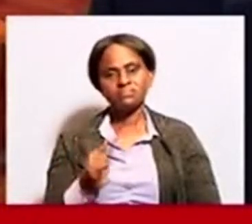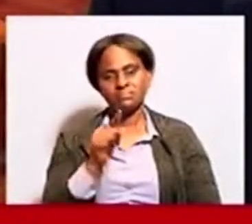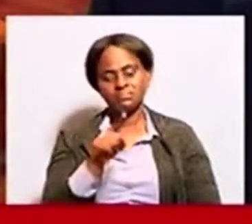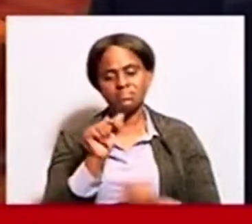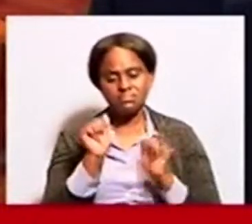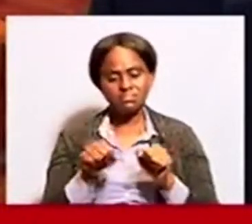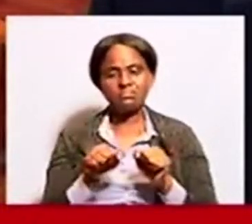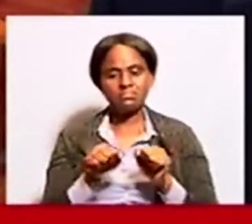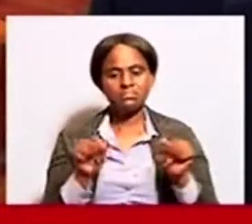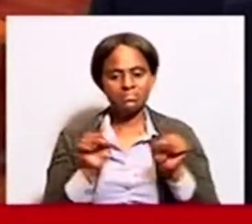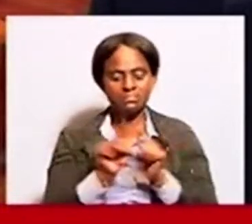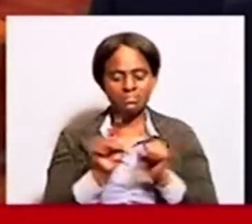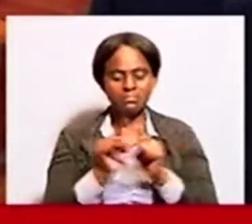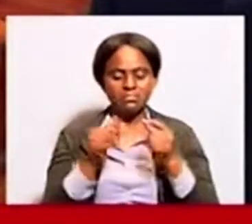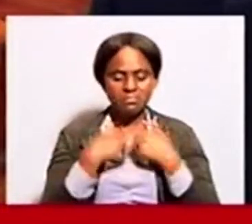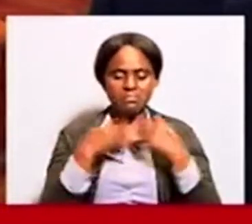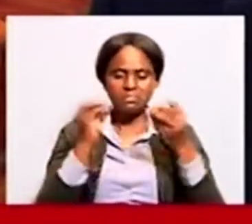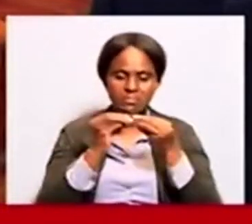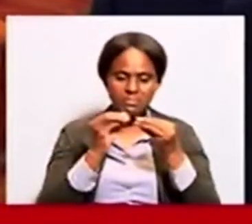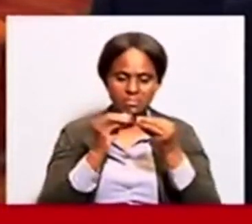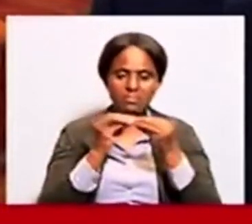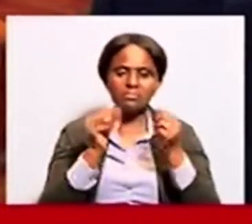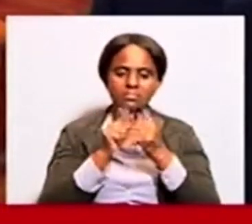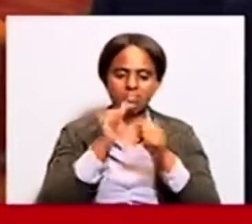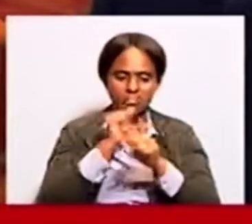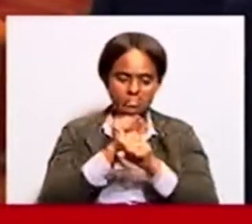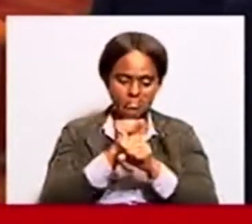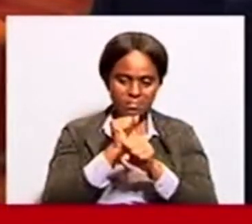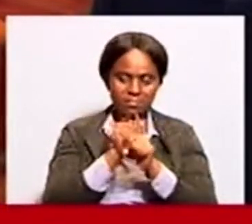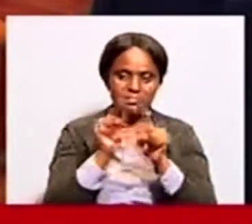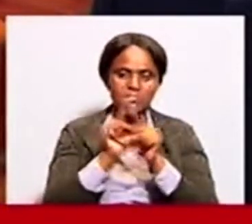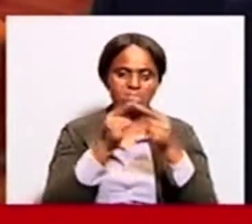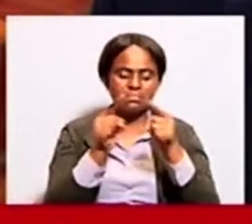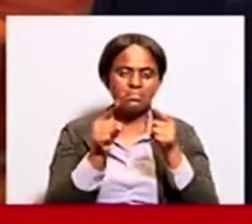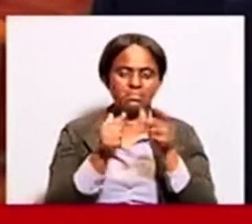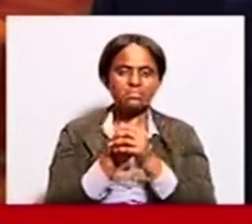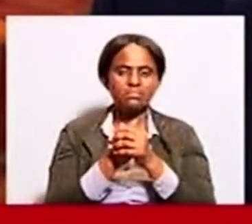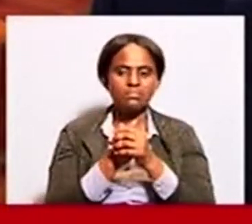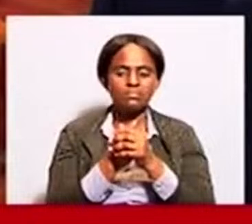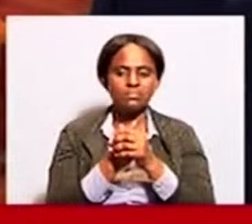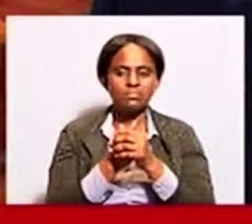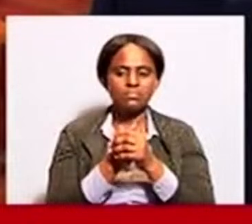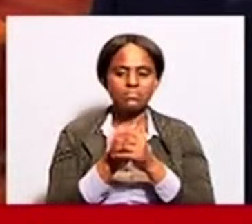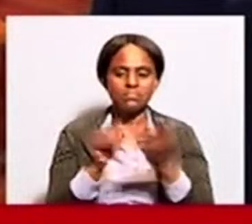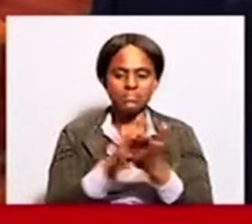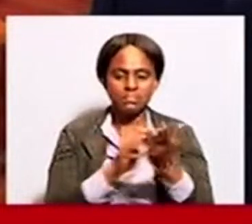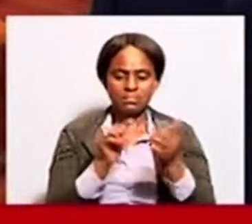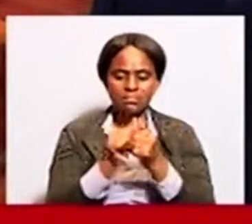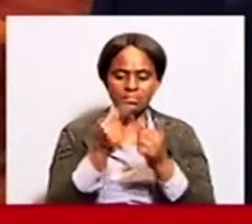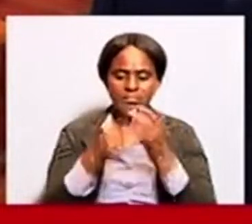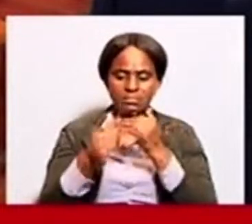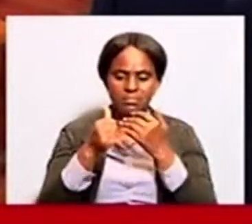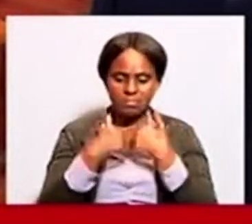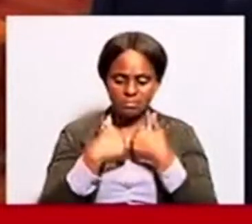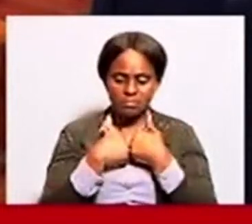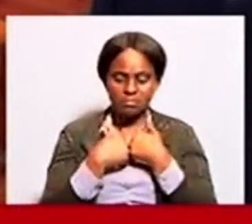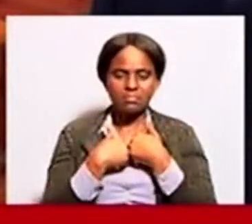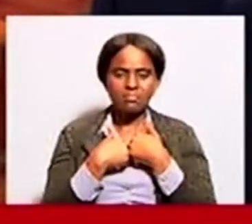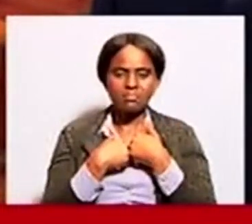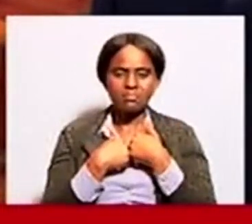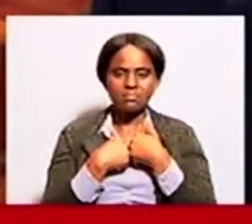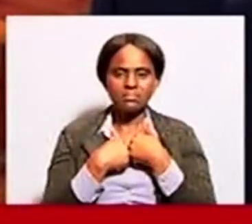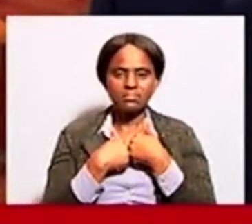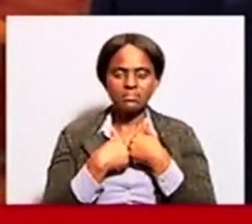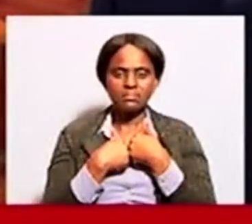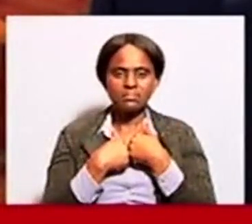be he has done more mileage on excavation and the like differently, but based on what he has done, you tick out and then you pay.